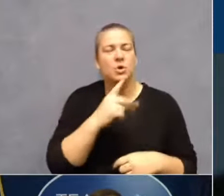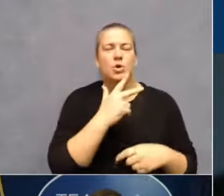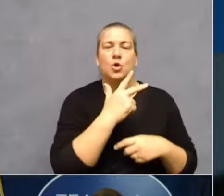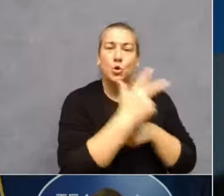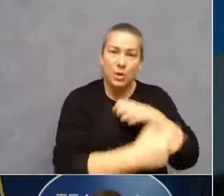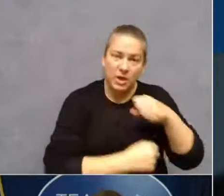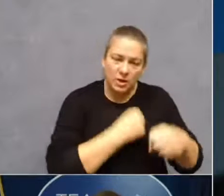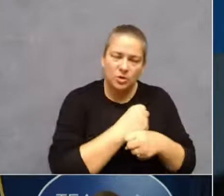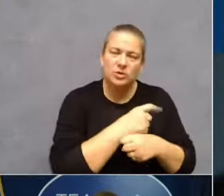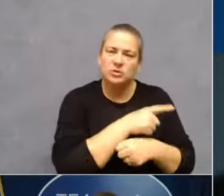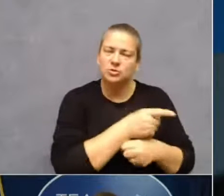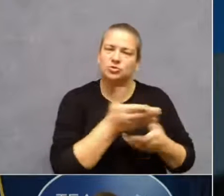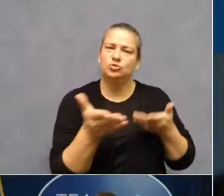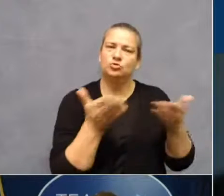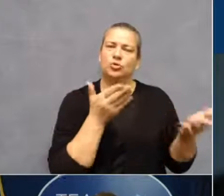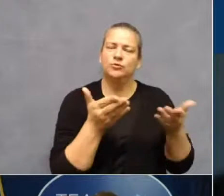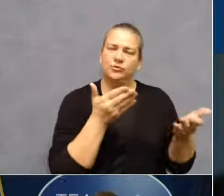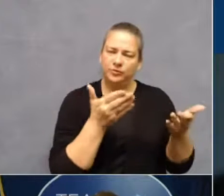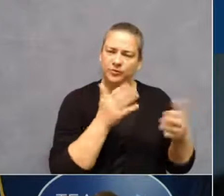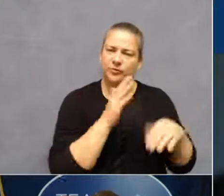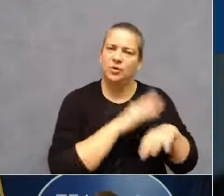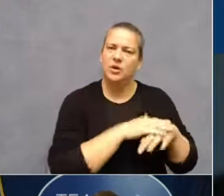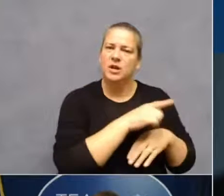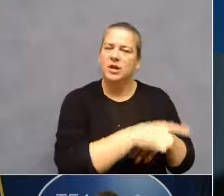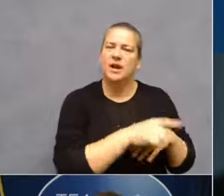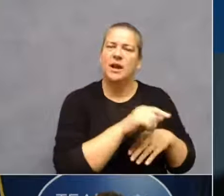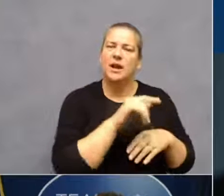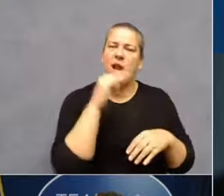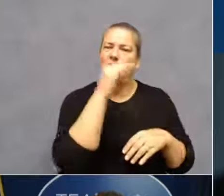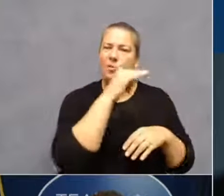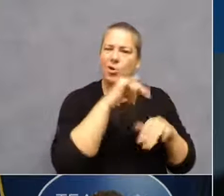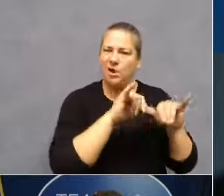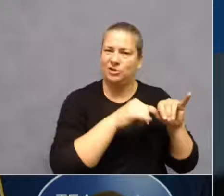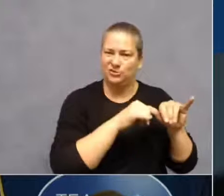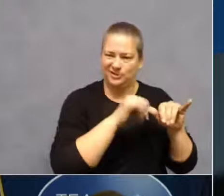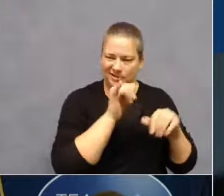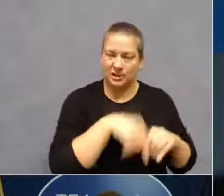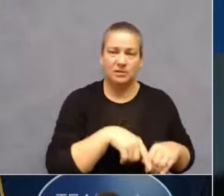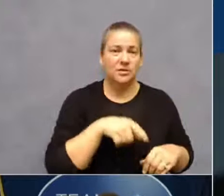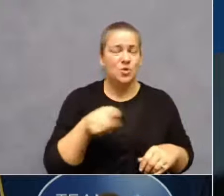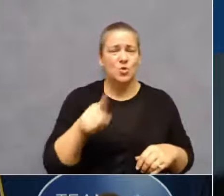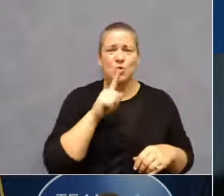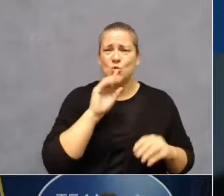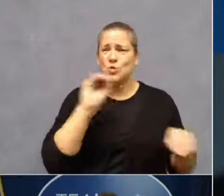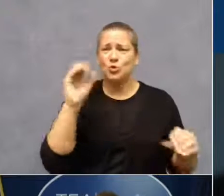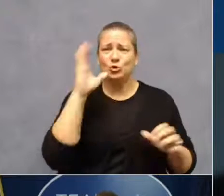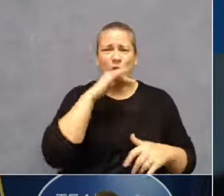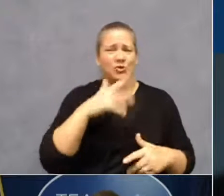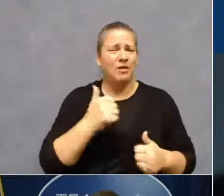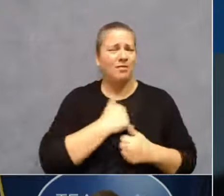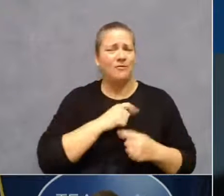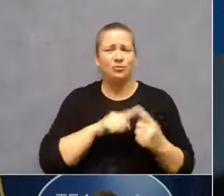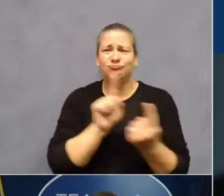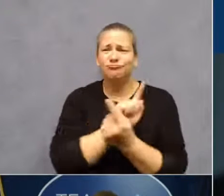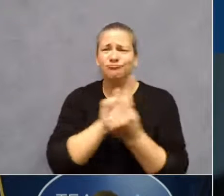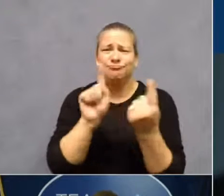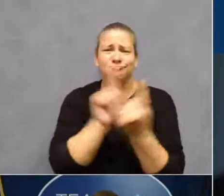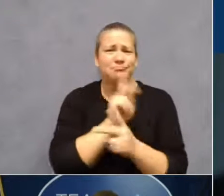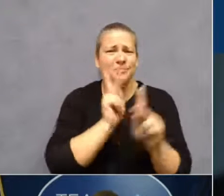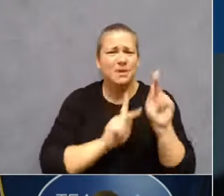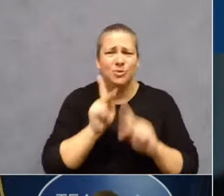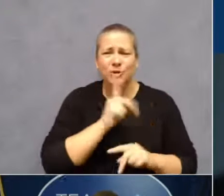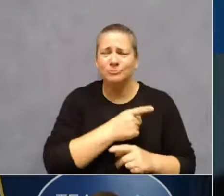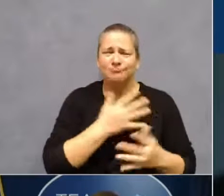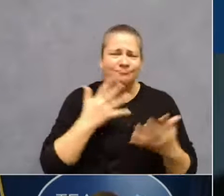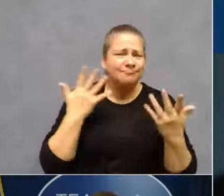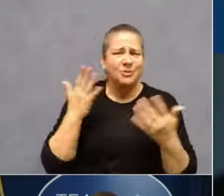871st Airborne Engineers. Bobby never met a stranger. He loved getting out, meeting new people, and sharing